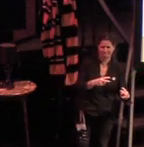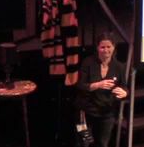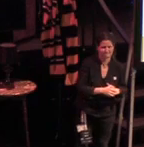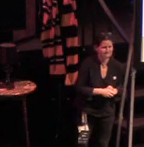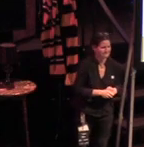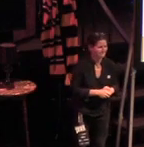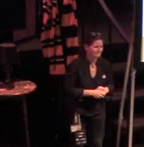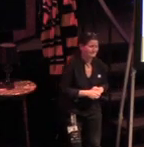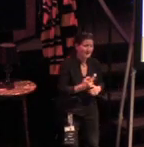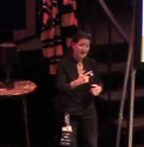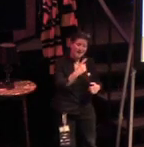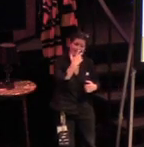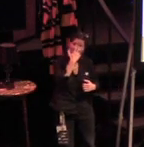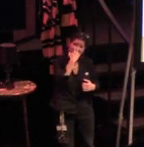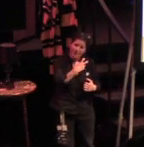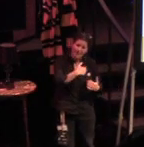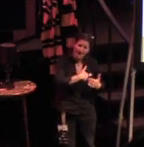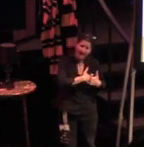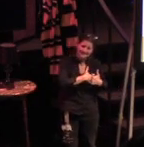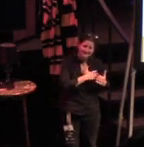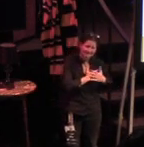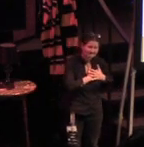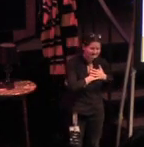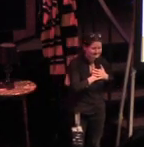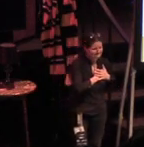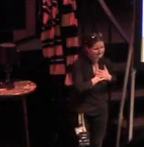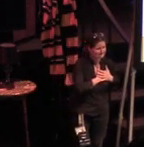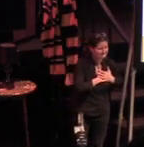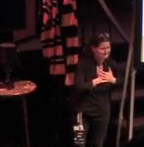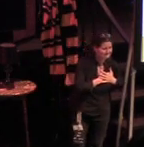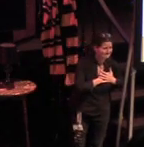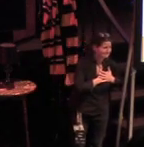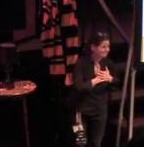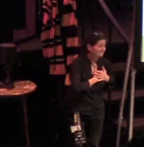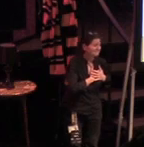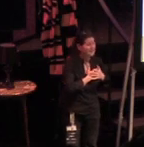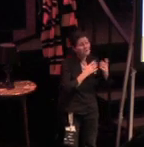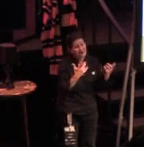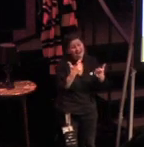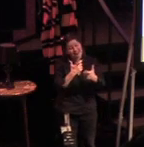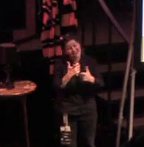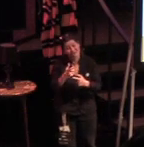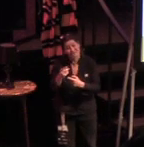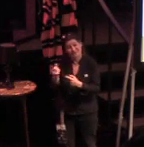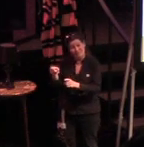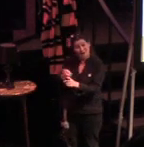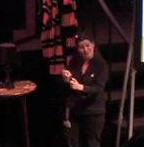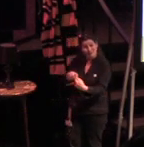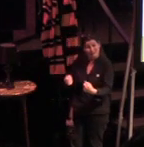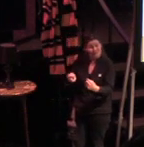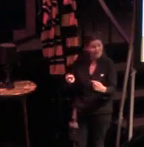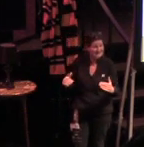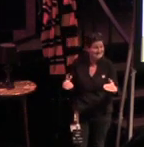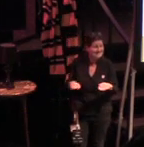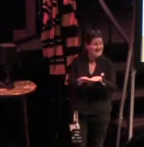but no soul but you know yeah I mean hilariously some of them actually my age which is funny but anyway um